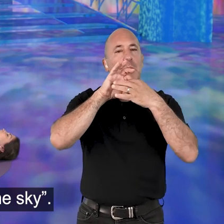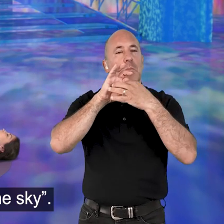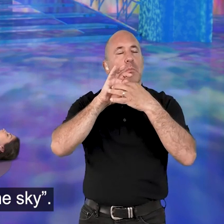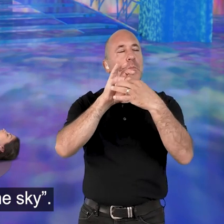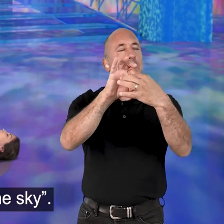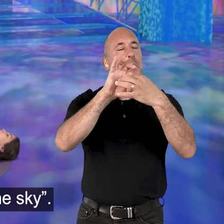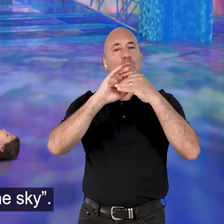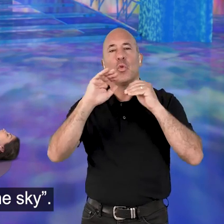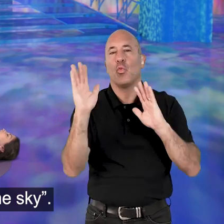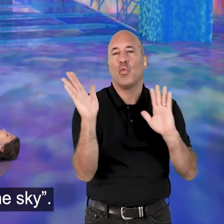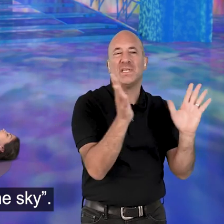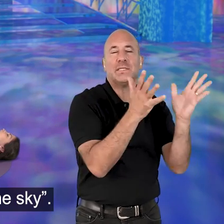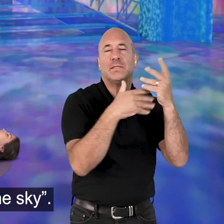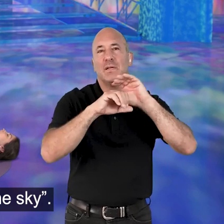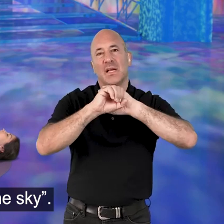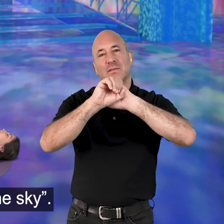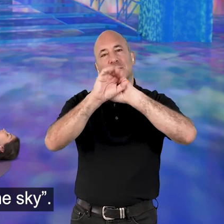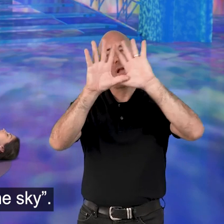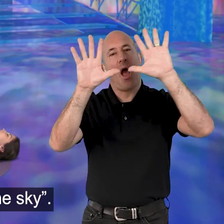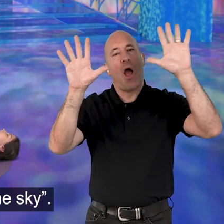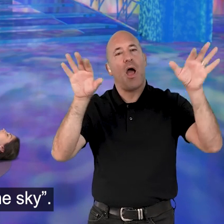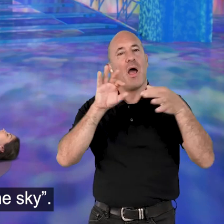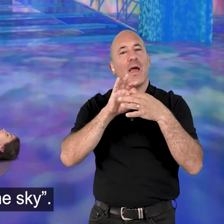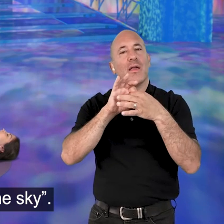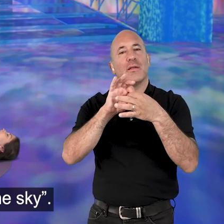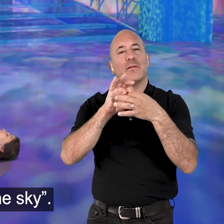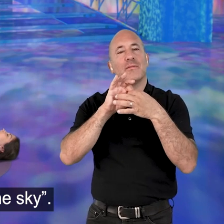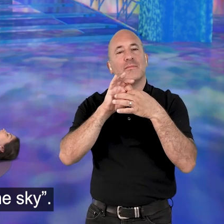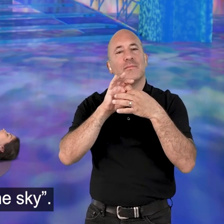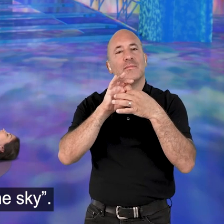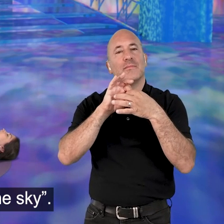We are one with the wind and the sky.